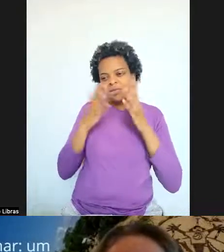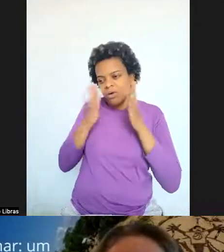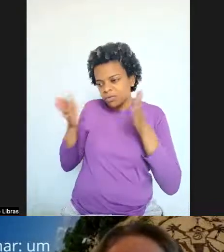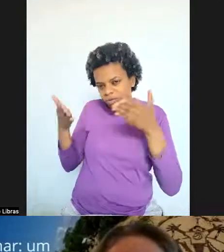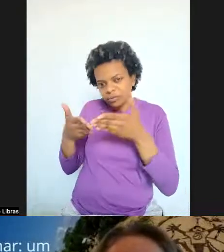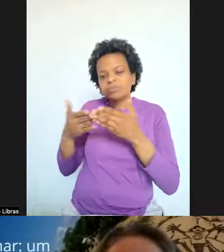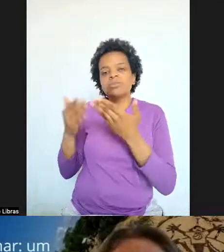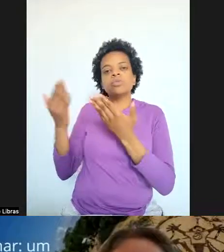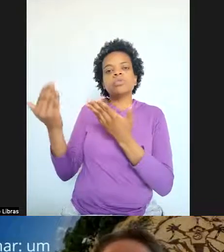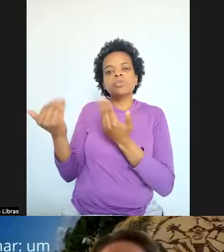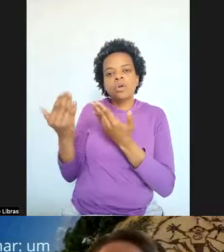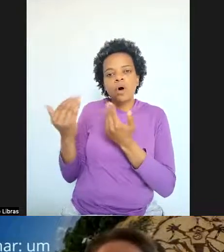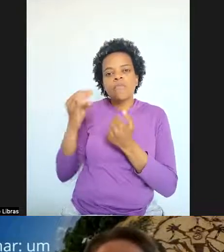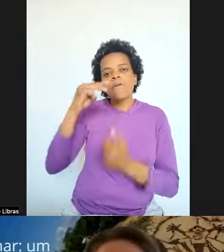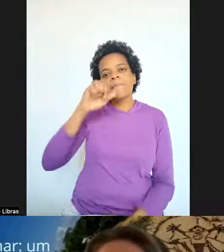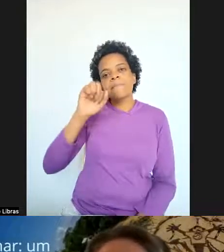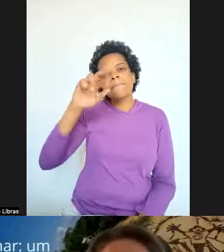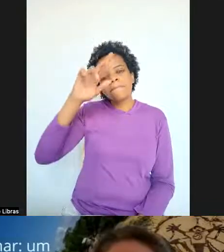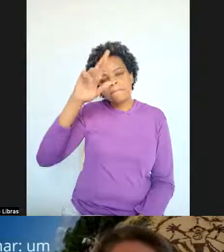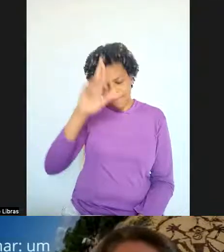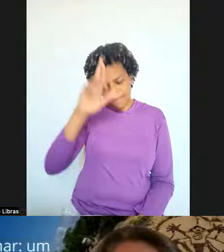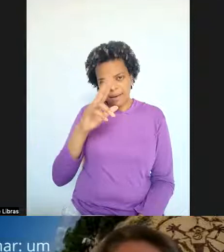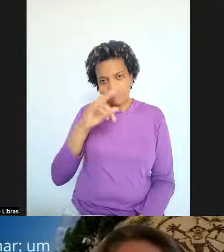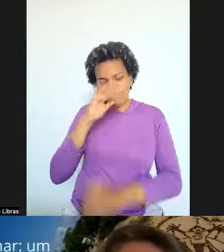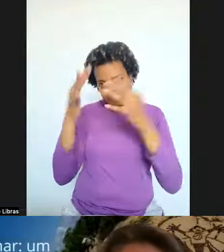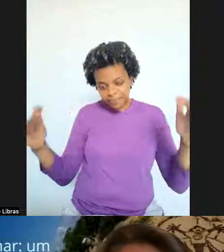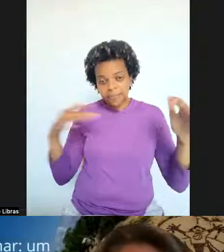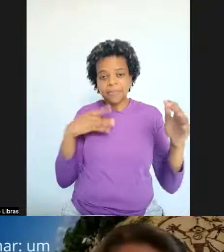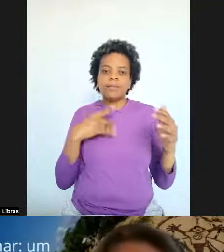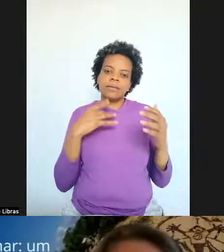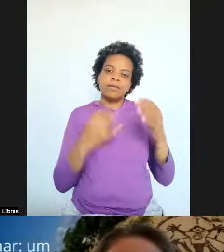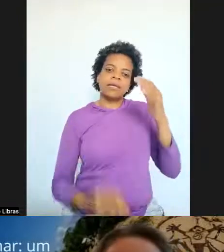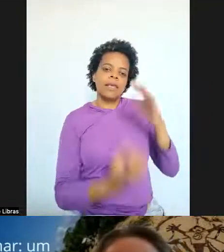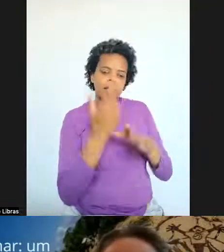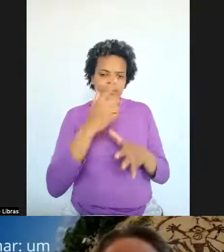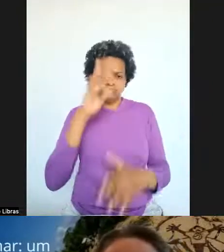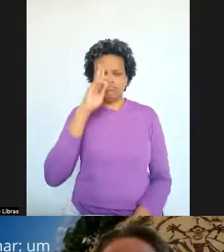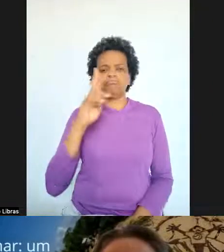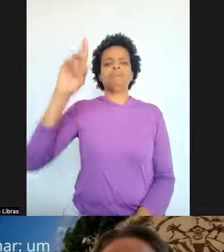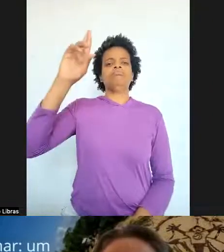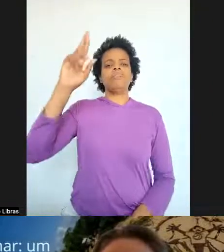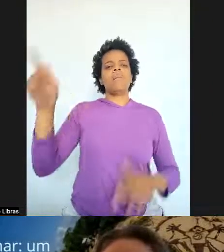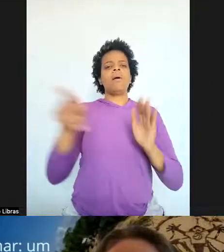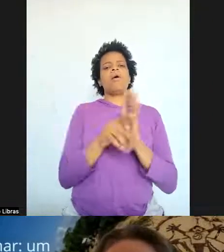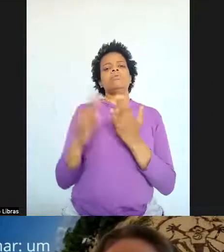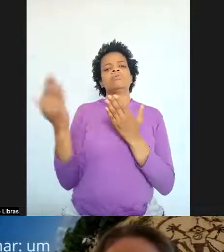axis. But I have the Jovemar event that is connected to the development of leadership.